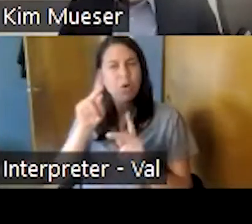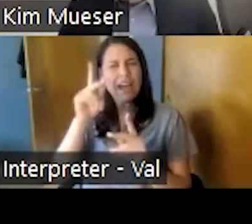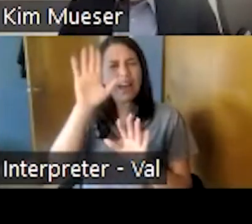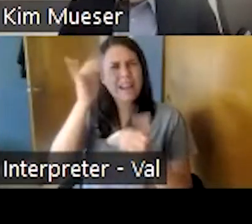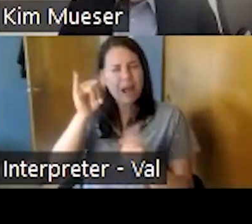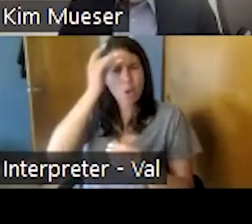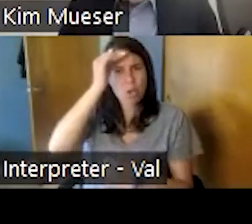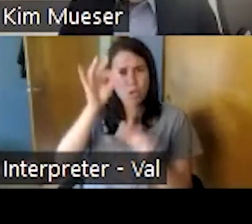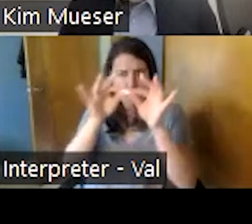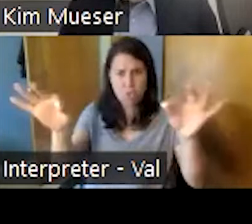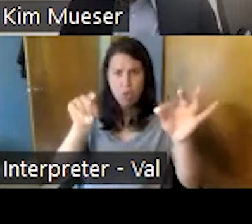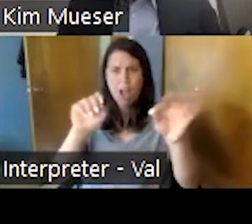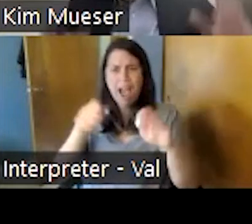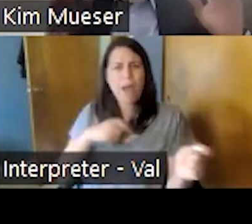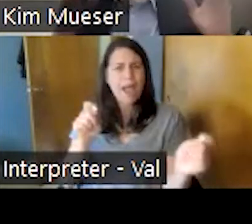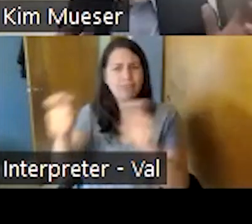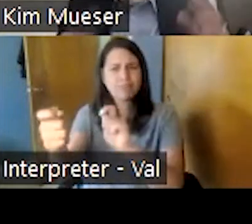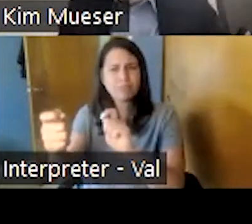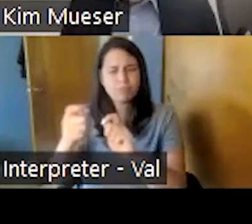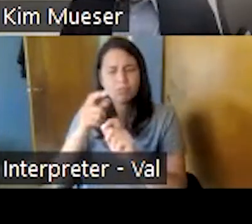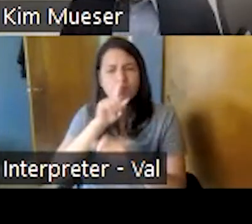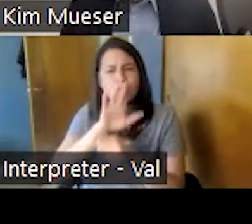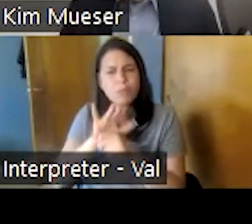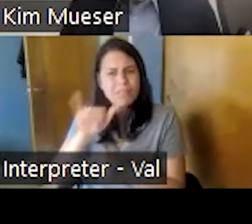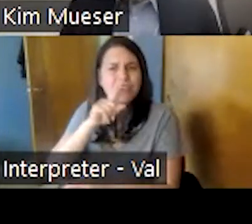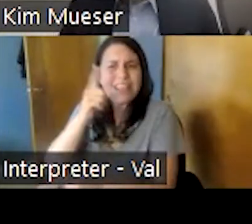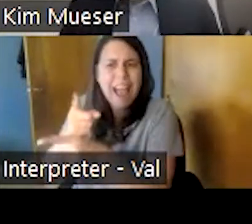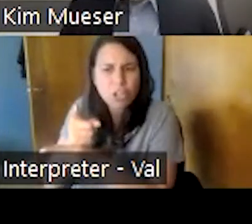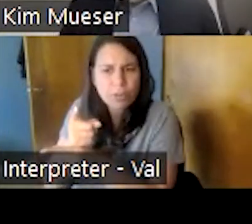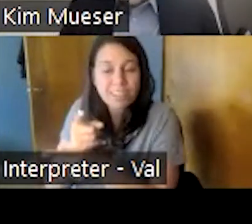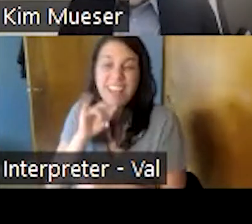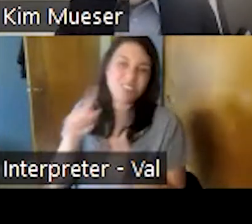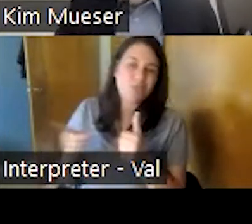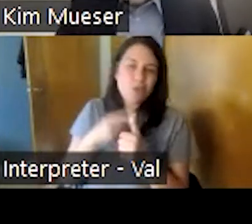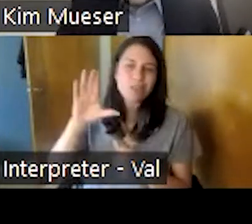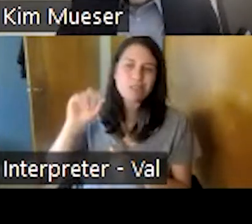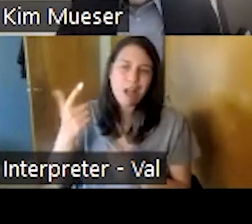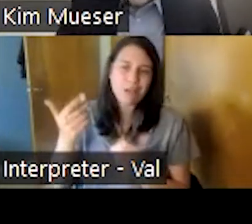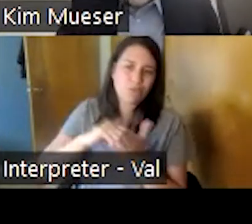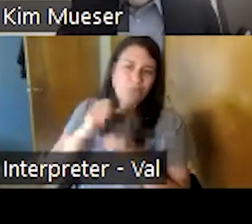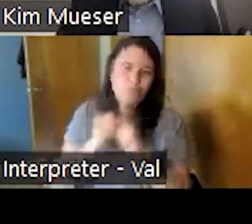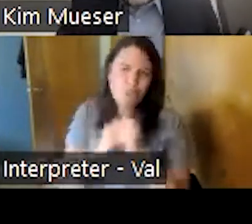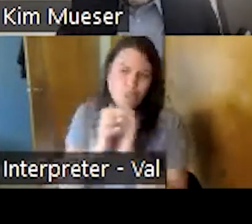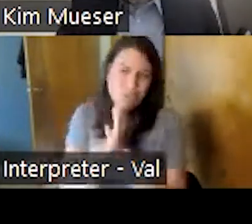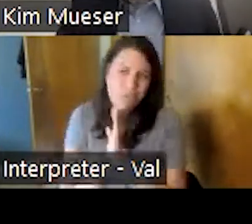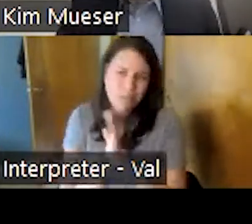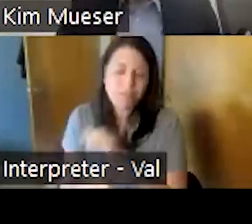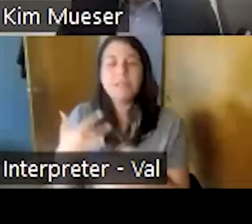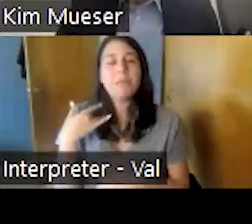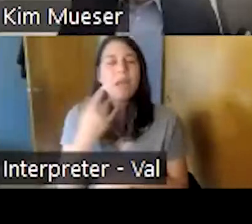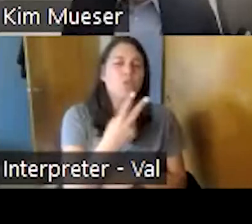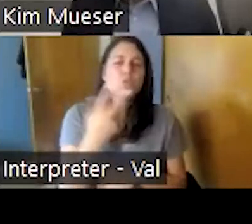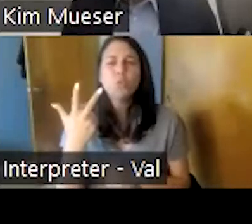the thinking to make it more accurate? That's the first cognitive restructuring skill that we work on teaching. We spend 2 or 3